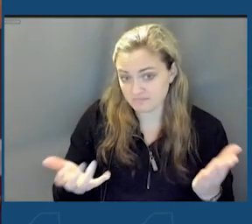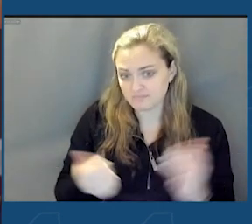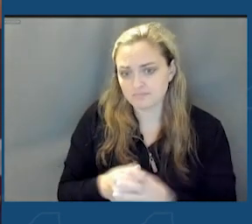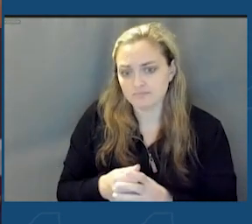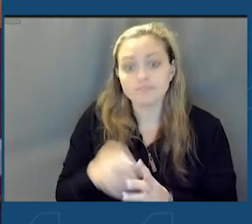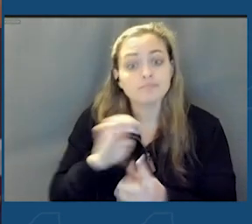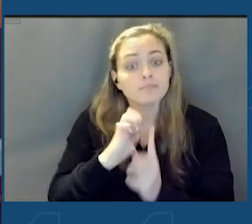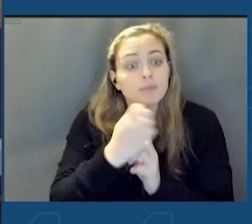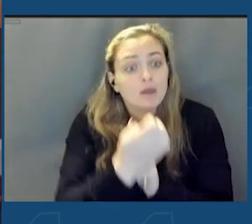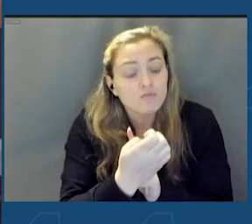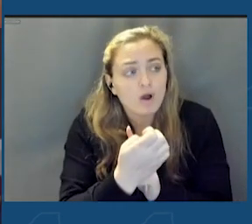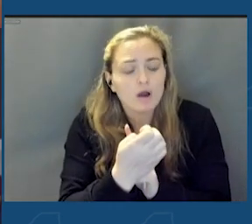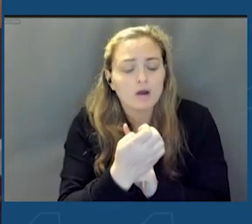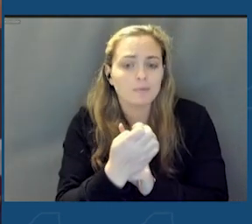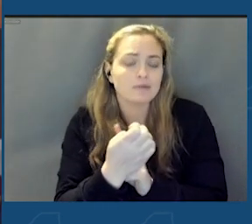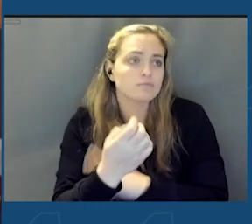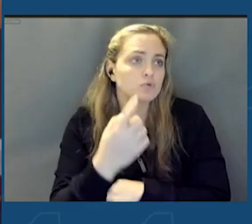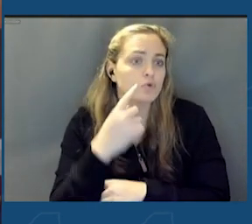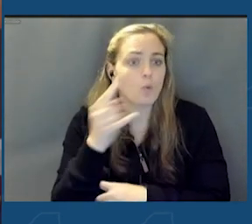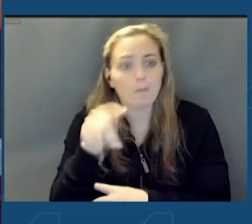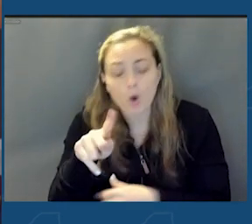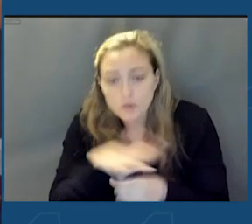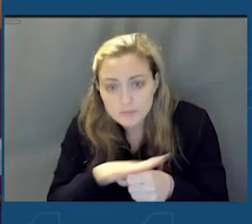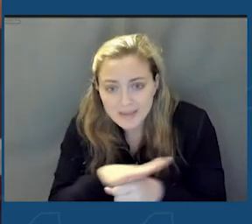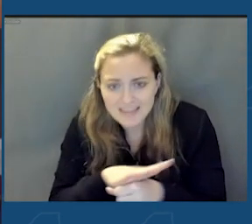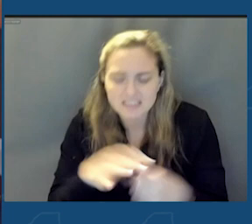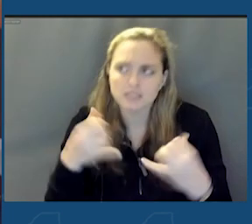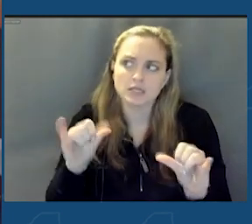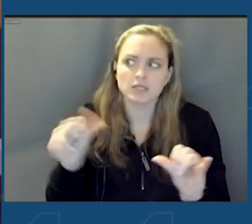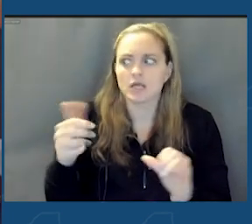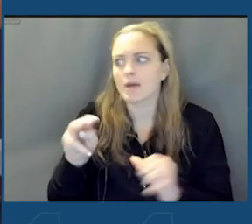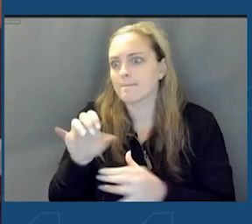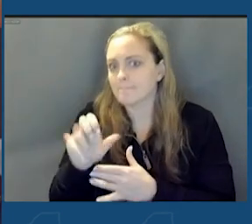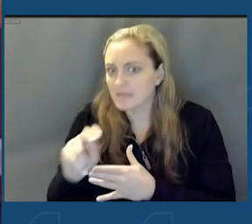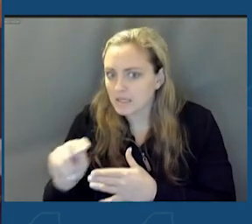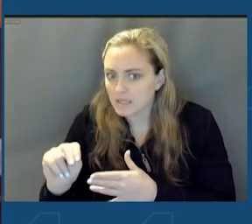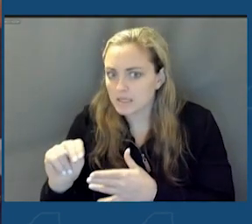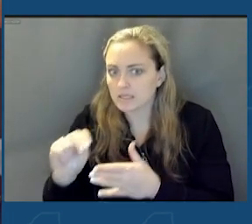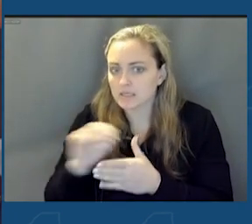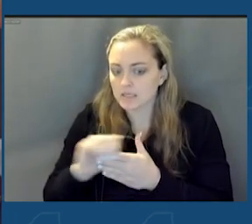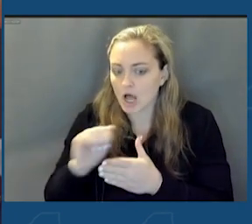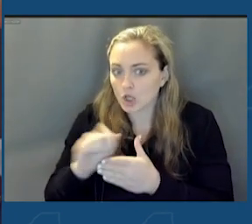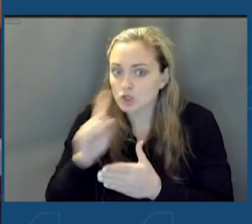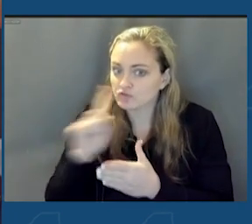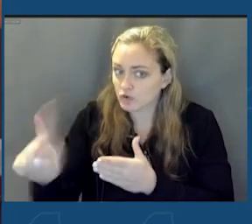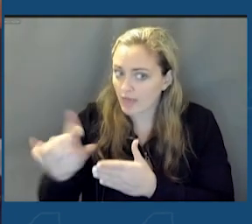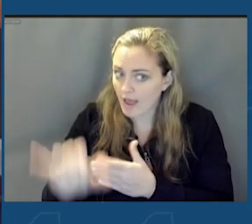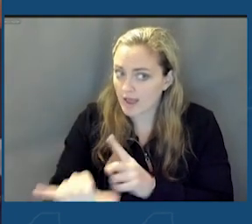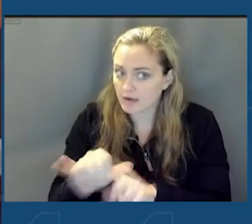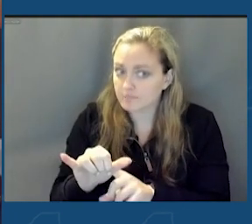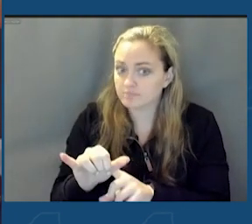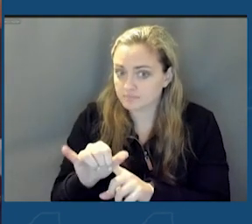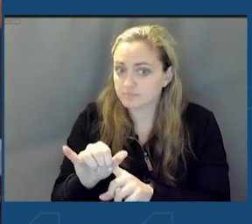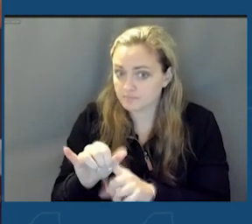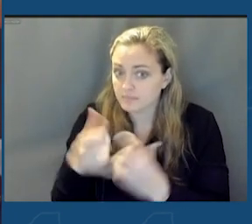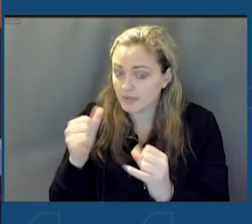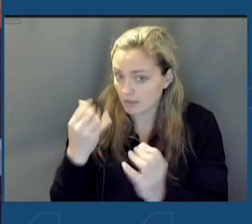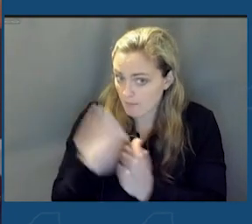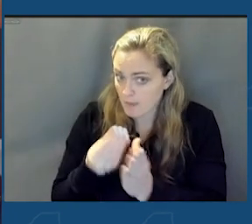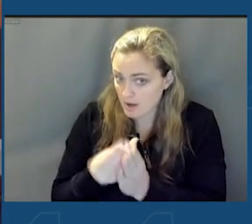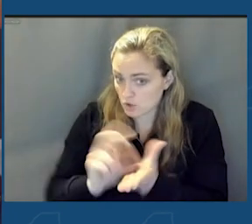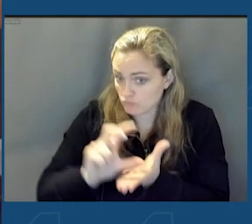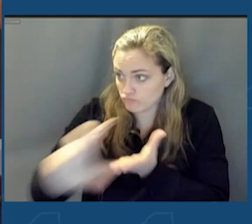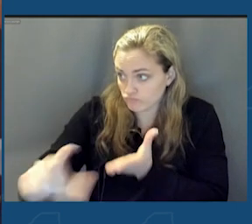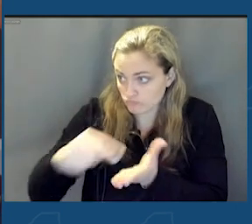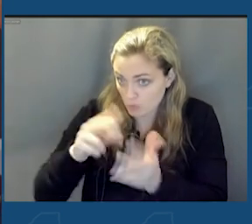Environmental and park space. Yes, there's still $10 million for that pier and the East River Esplanade. Also making